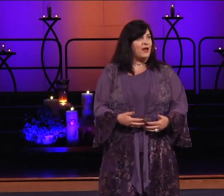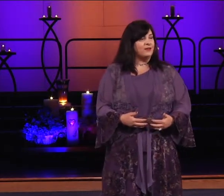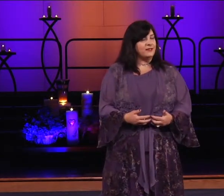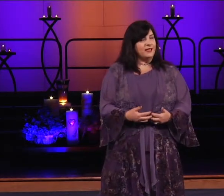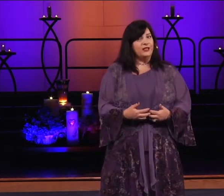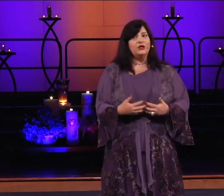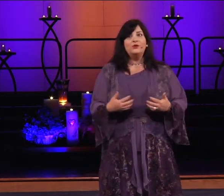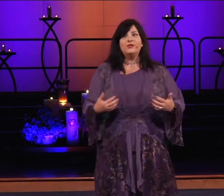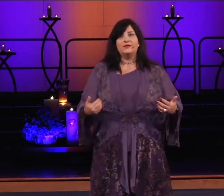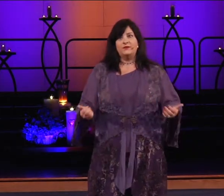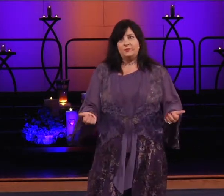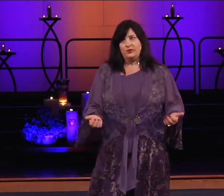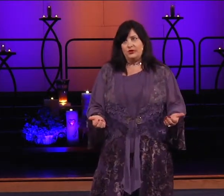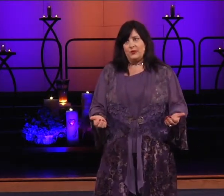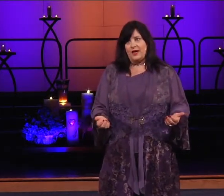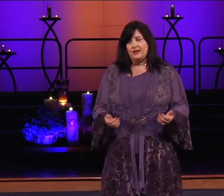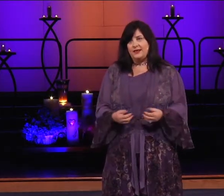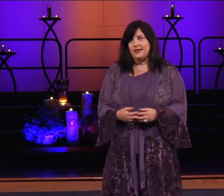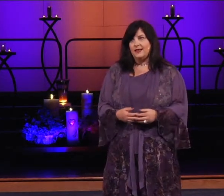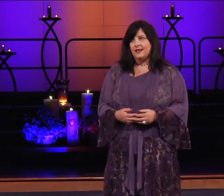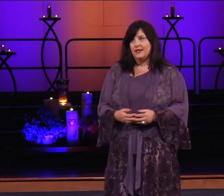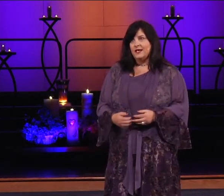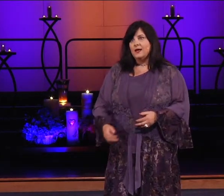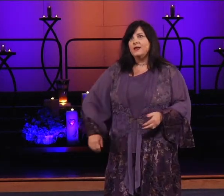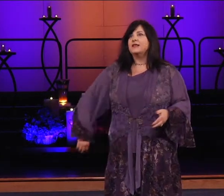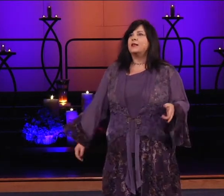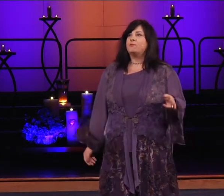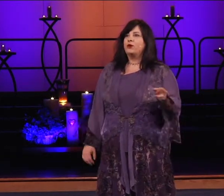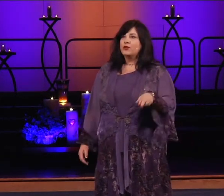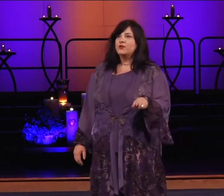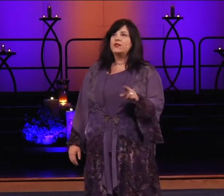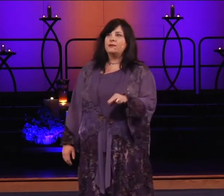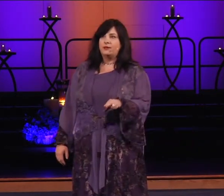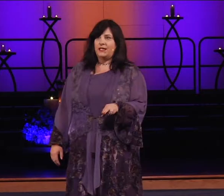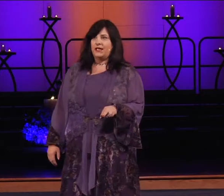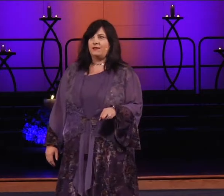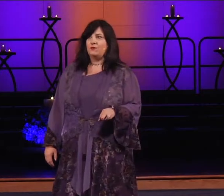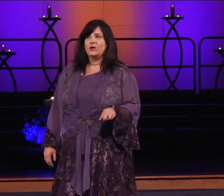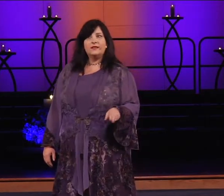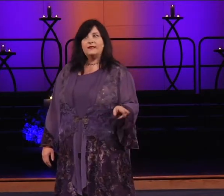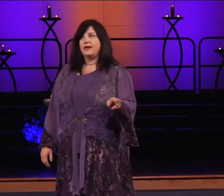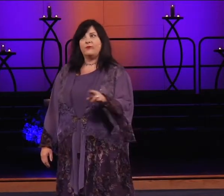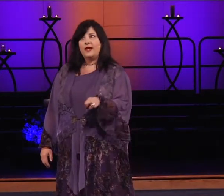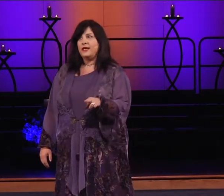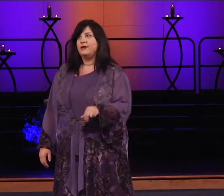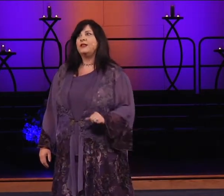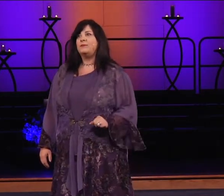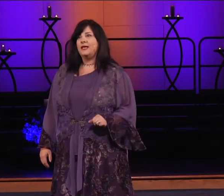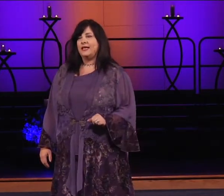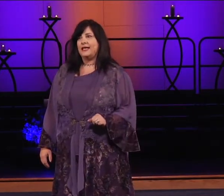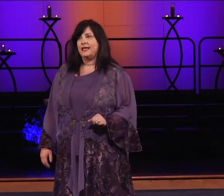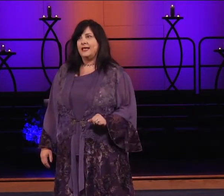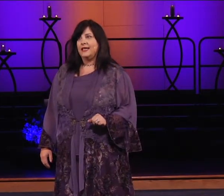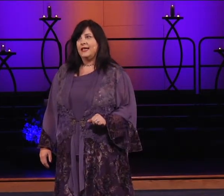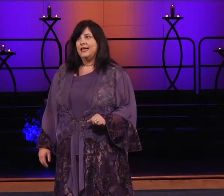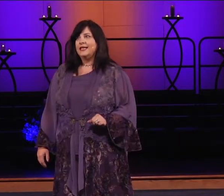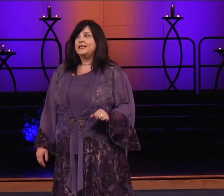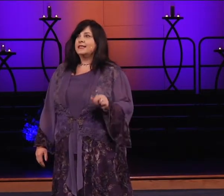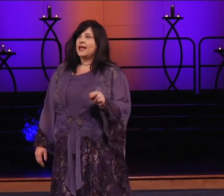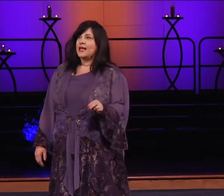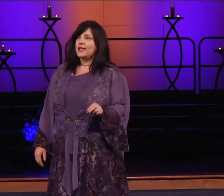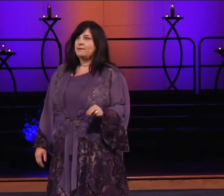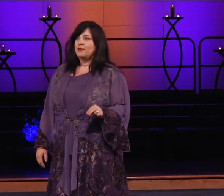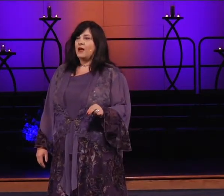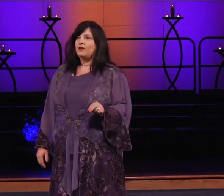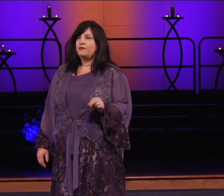talk about inclusive spirituality, because I personally believe and want to state right here at the beginning that